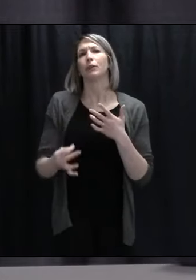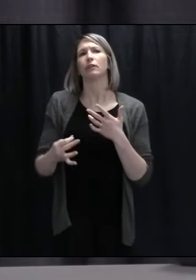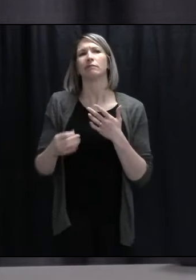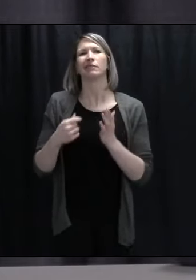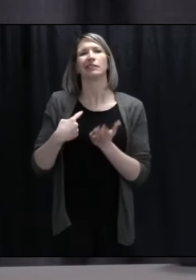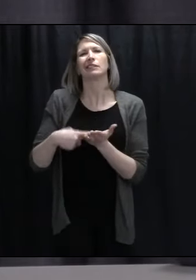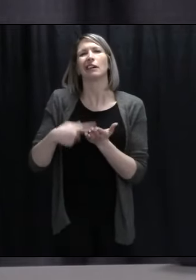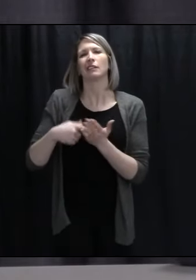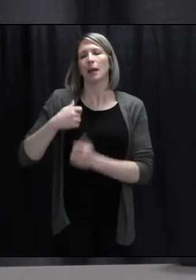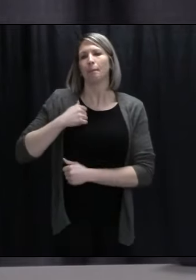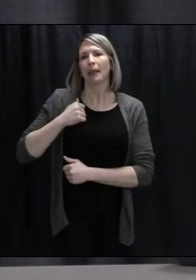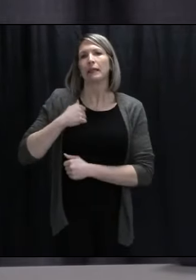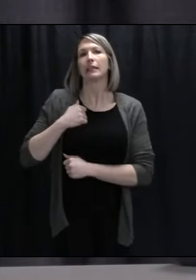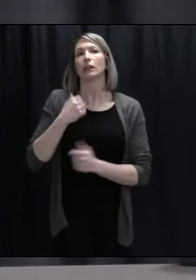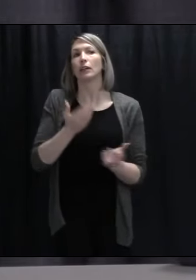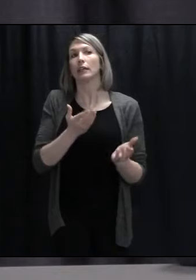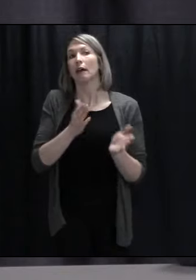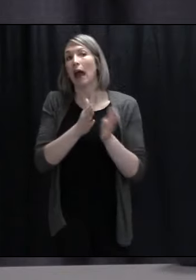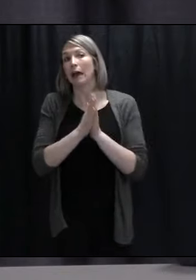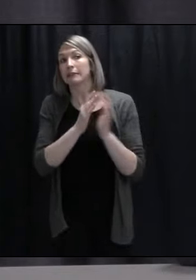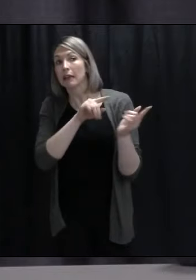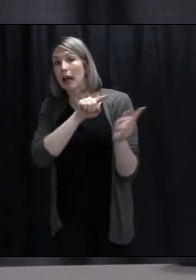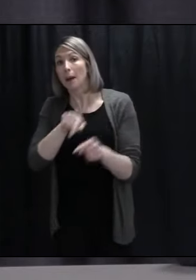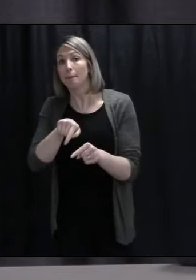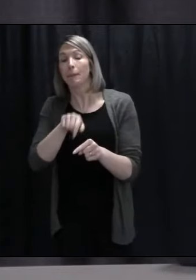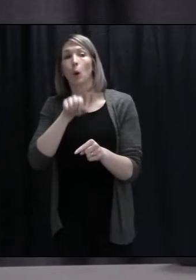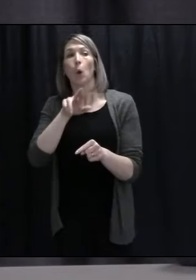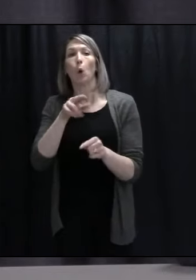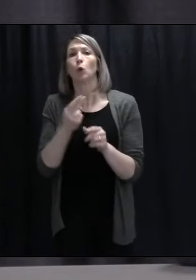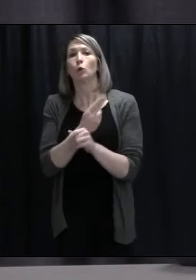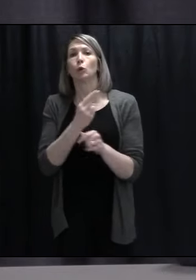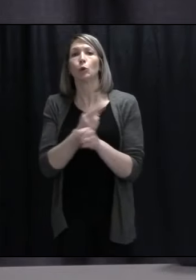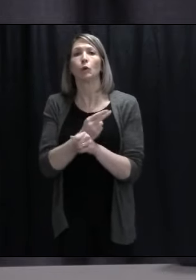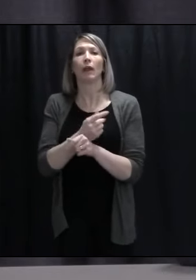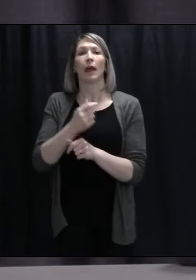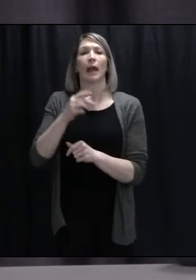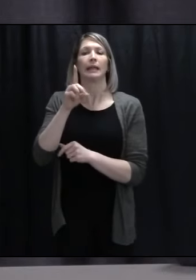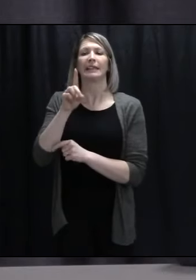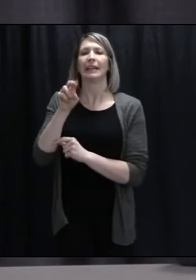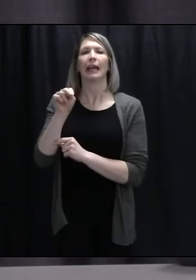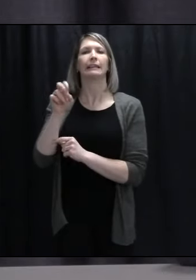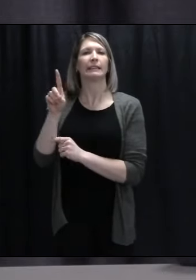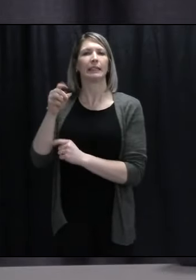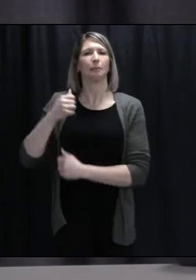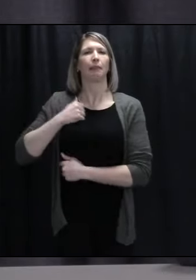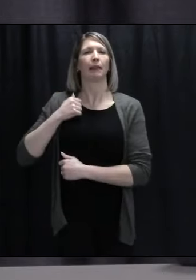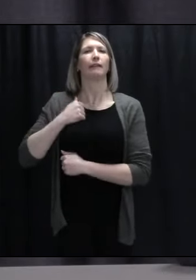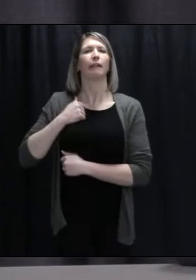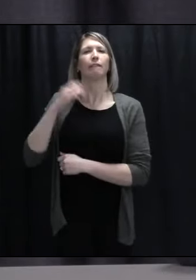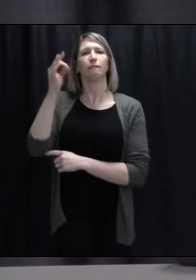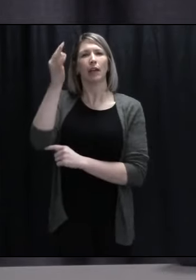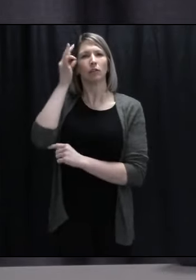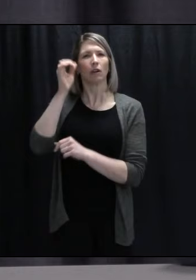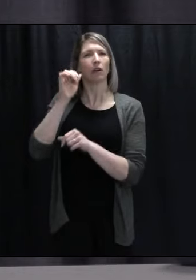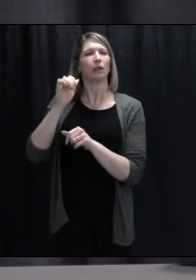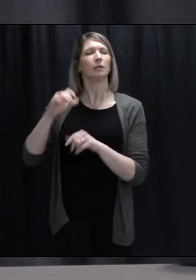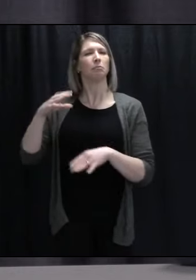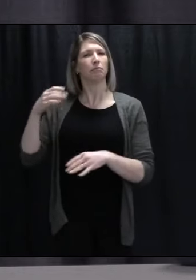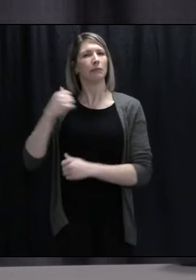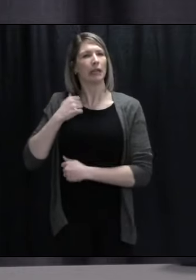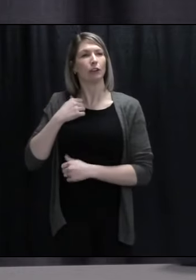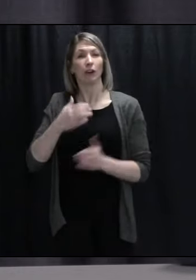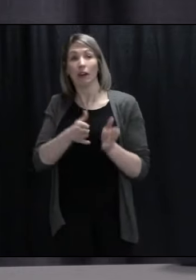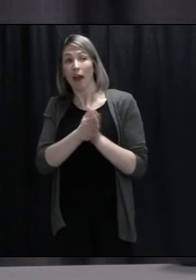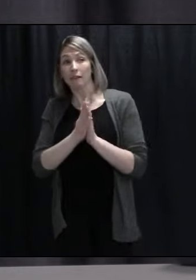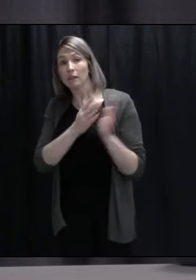Army or using the National Defence, of course. But if we were to do that, we would have to make a request for a specific type initiative that they would come into the